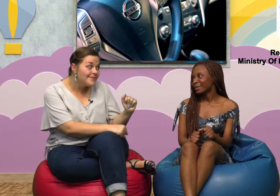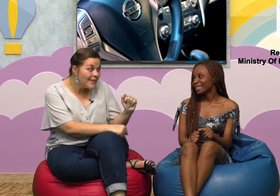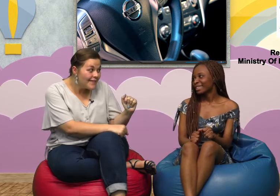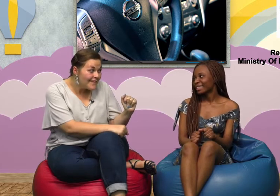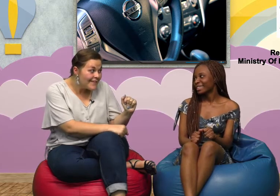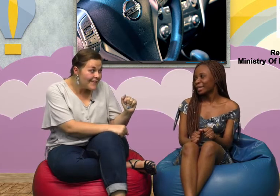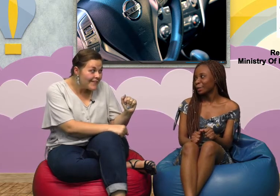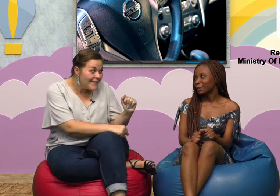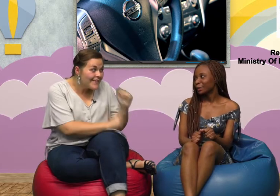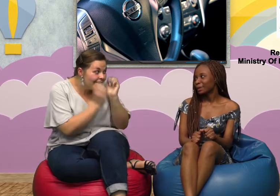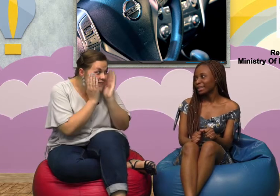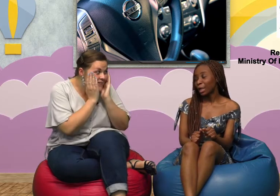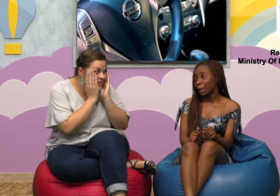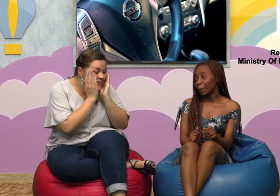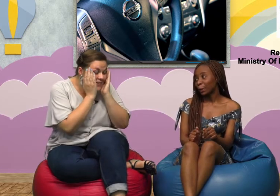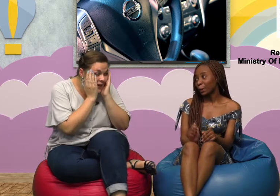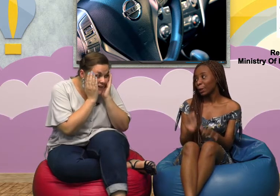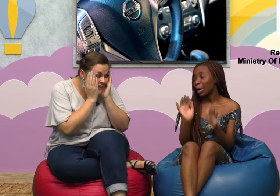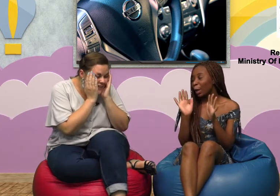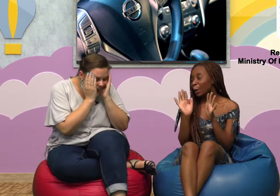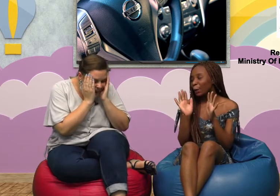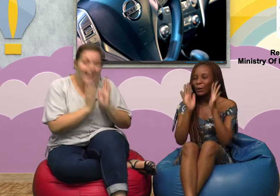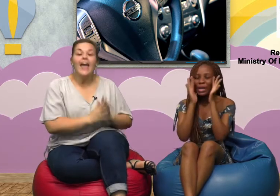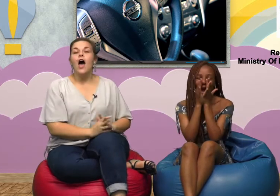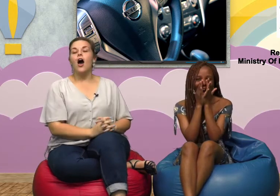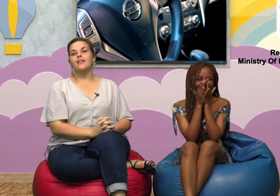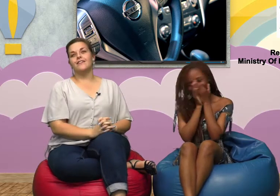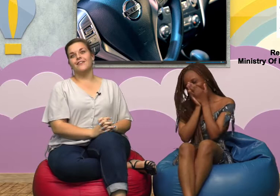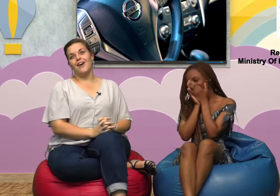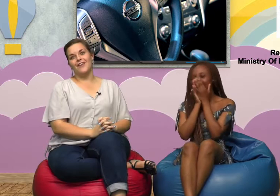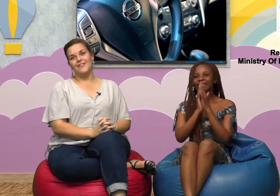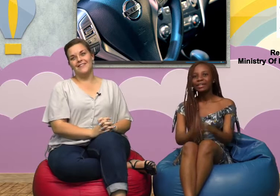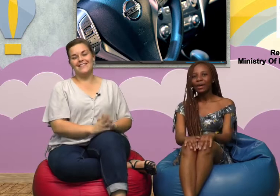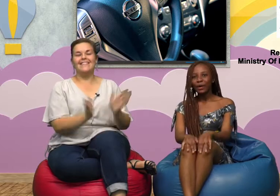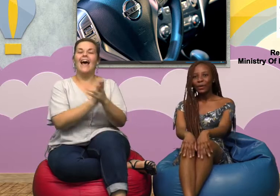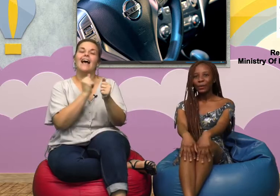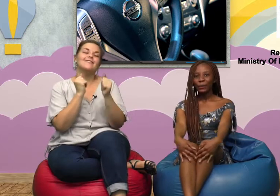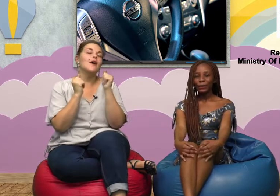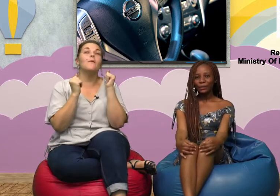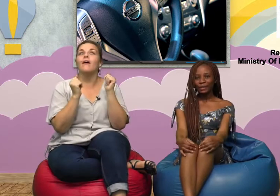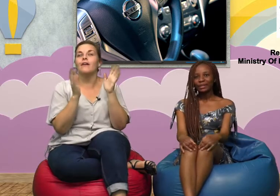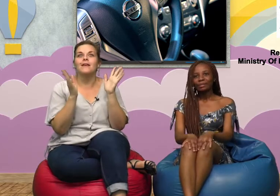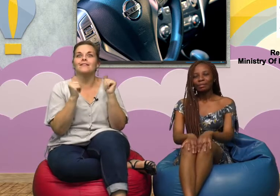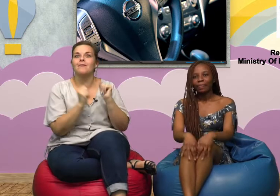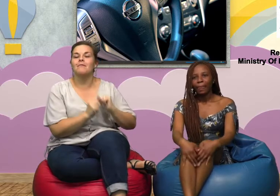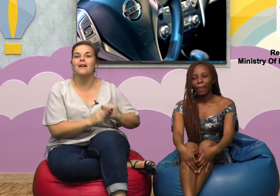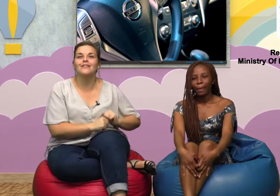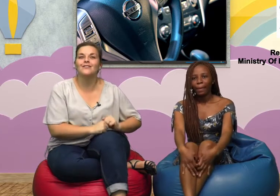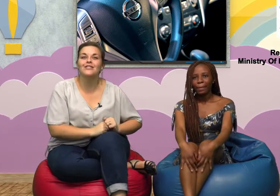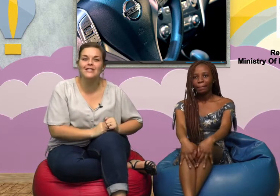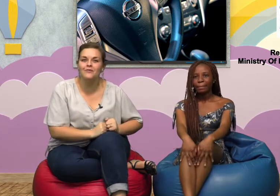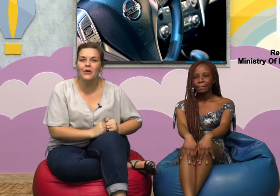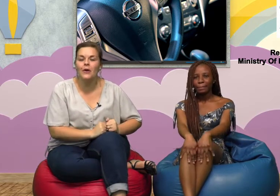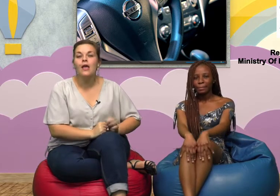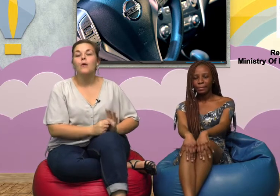Do you know? No. Do you know? No. Do you know? No. No. Arts and crafts. So we are going to make something magical